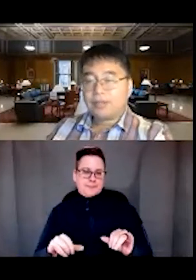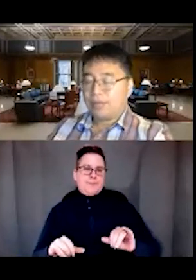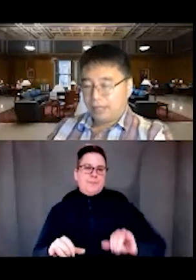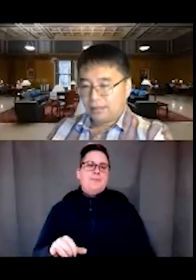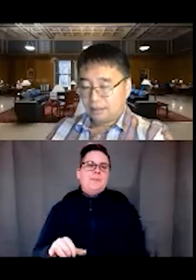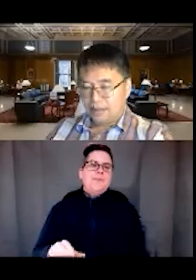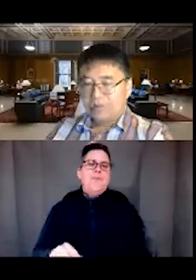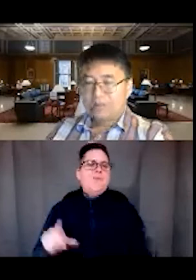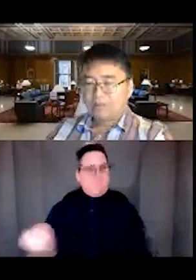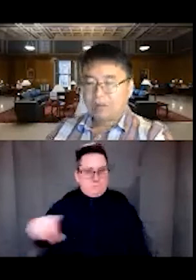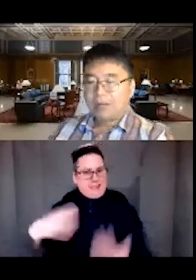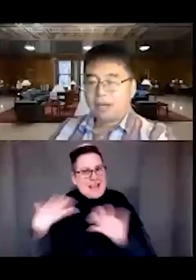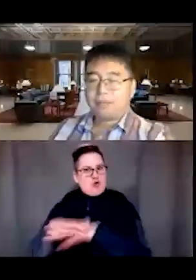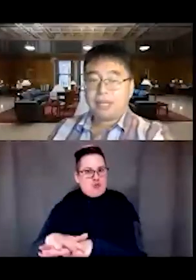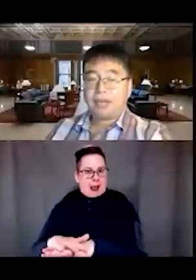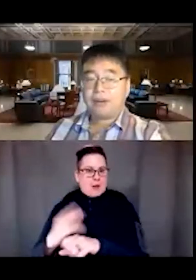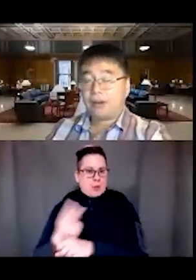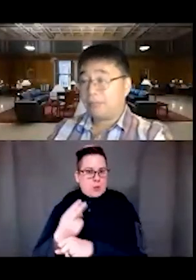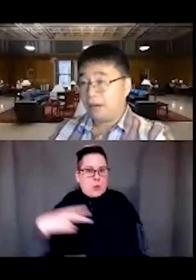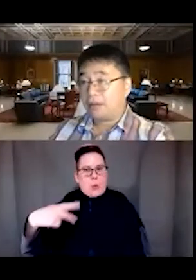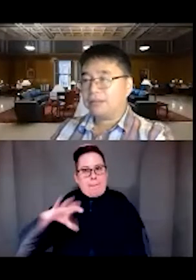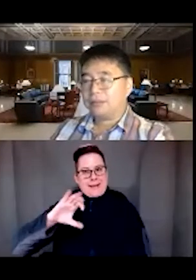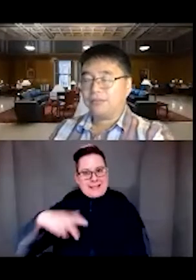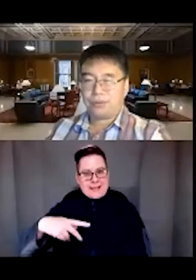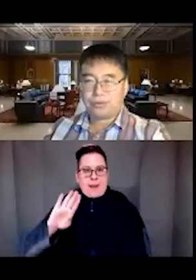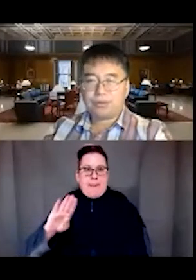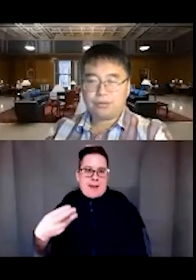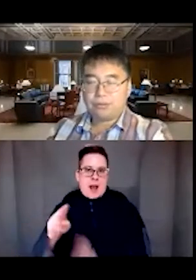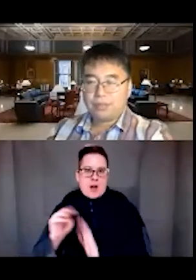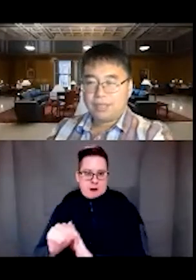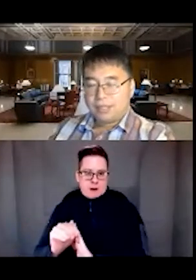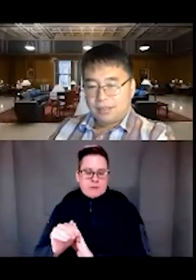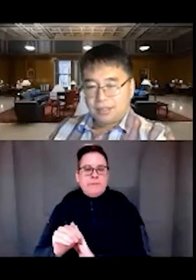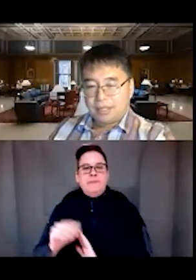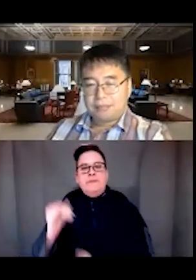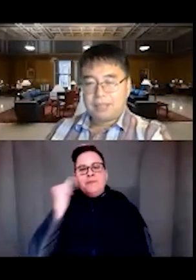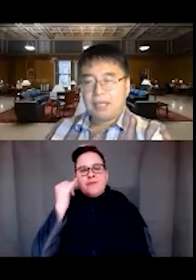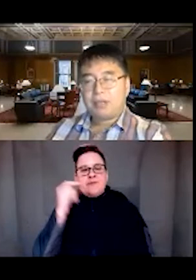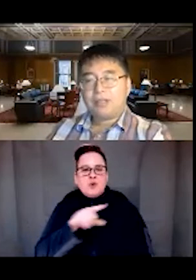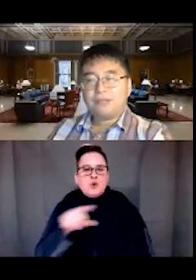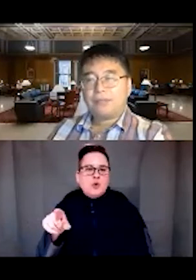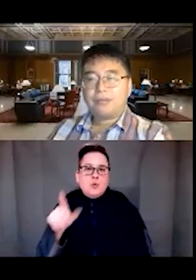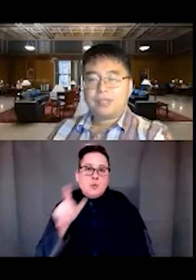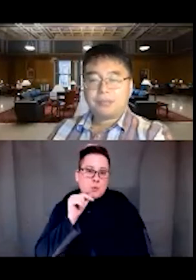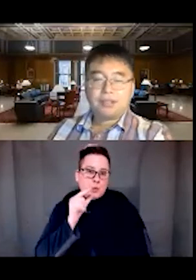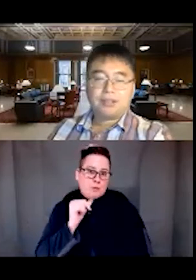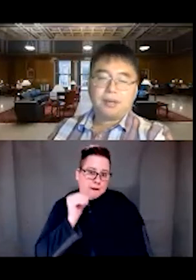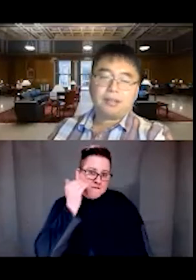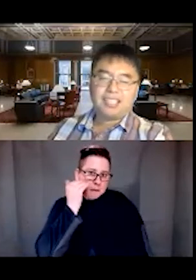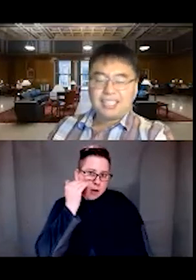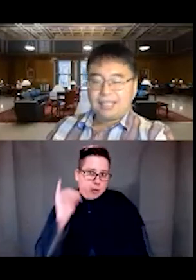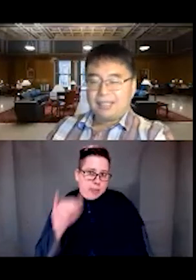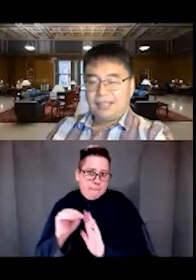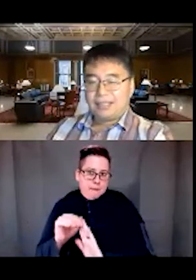that were integrated using the primary care behavioral health model. So for those of you who may not be all that familiar with this particular